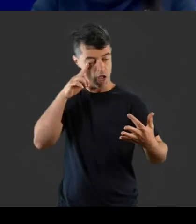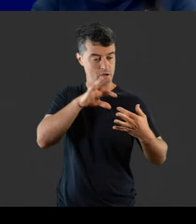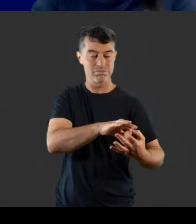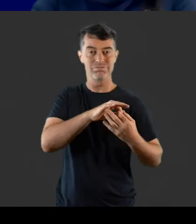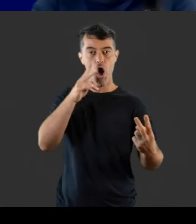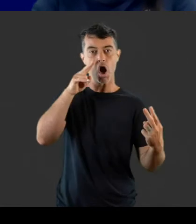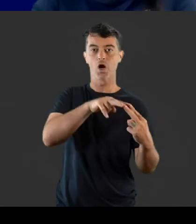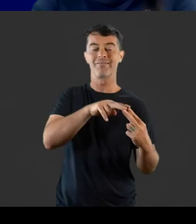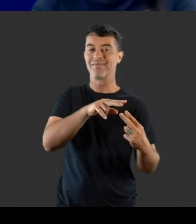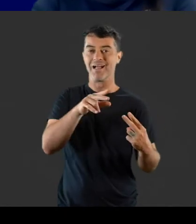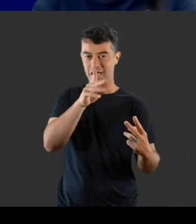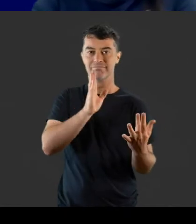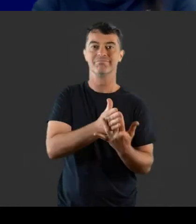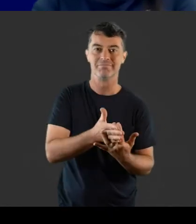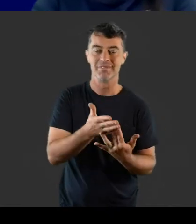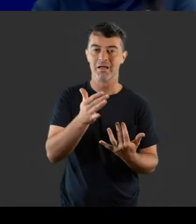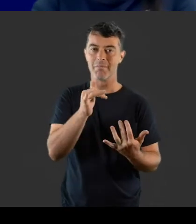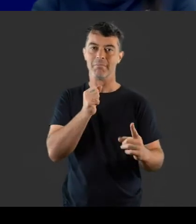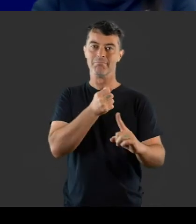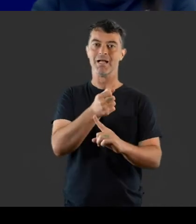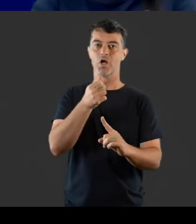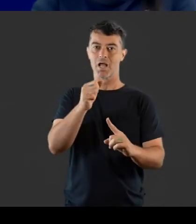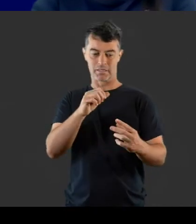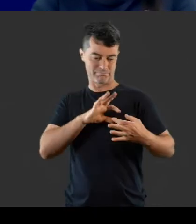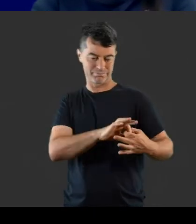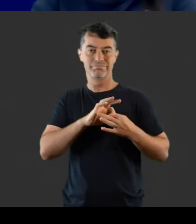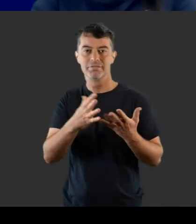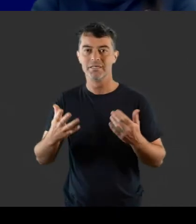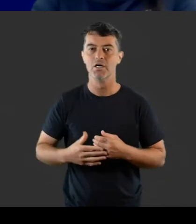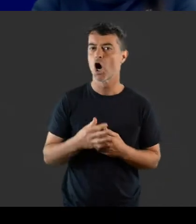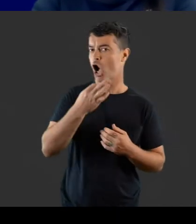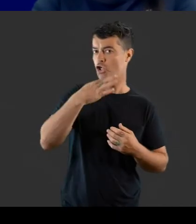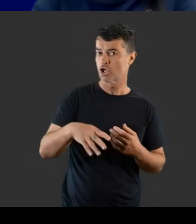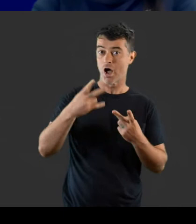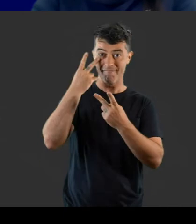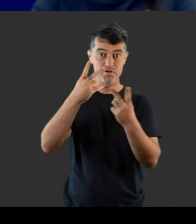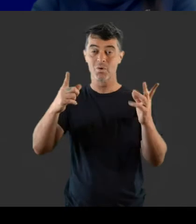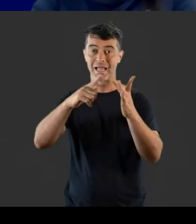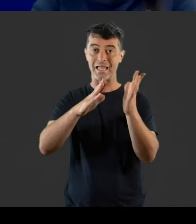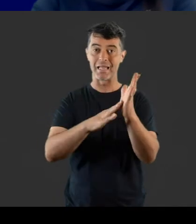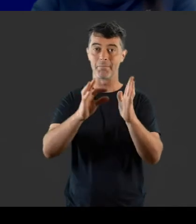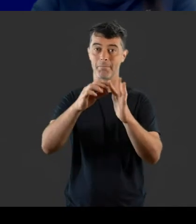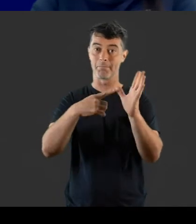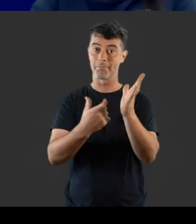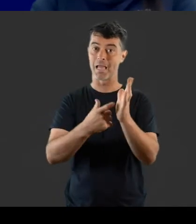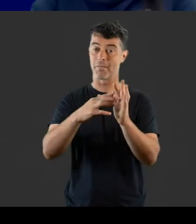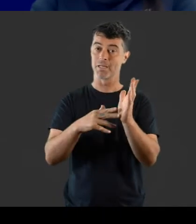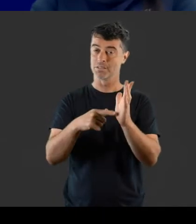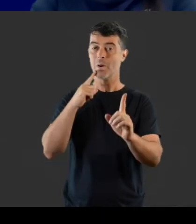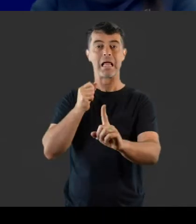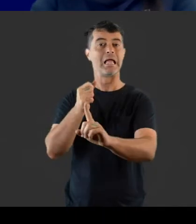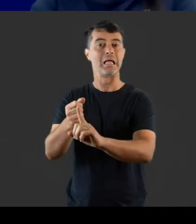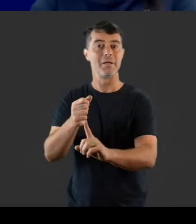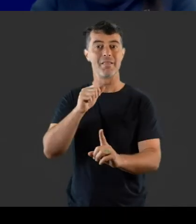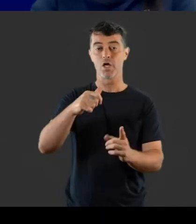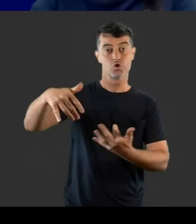impacted, which may impact on their early interactions. The child's visual impairment will